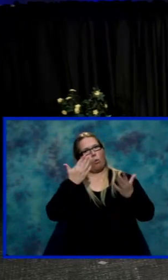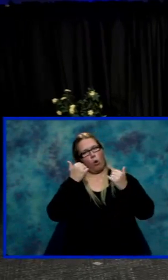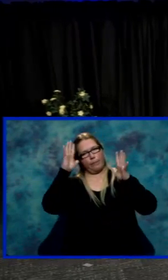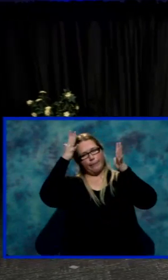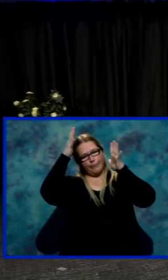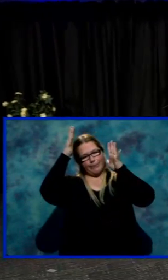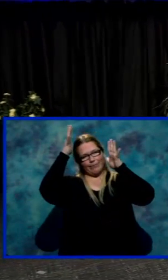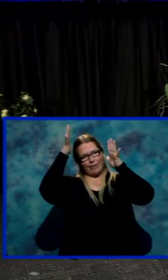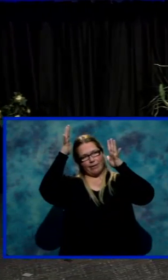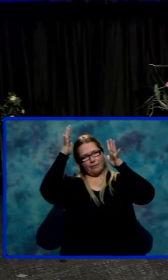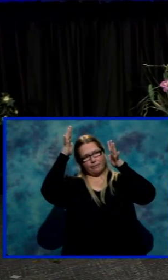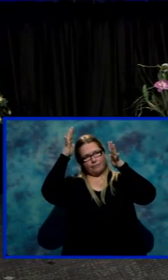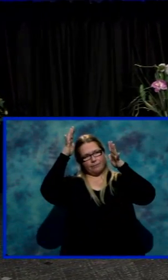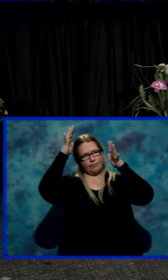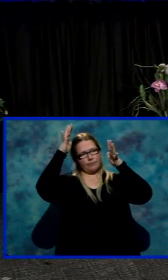again.